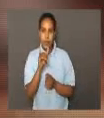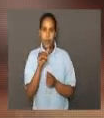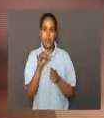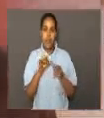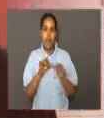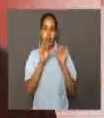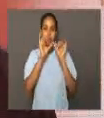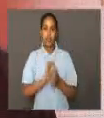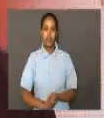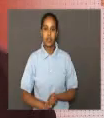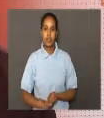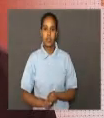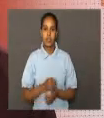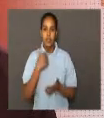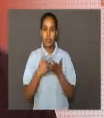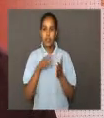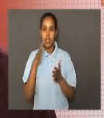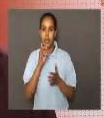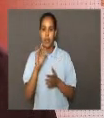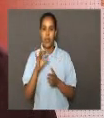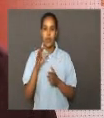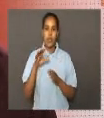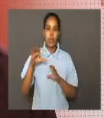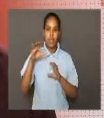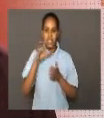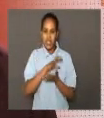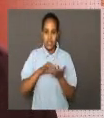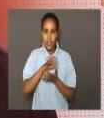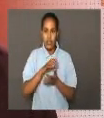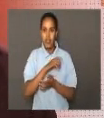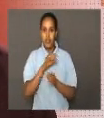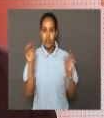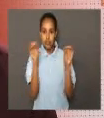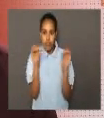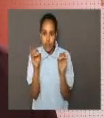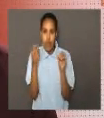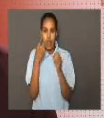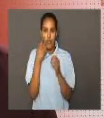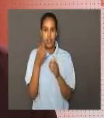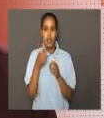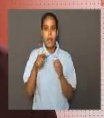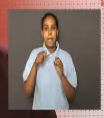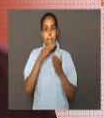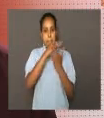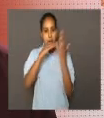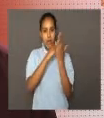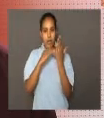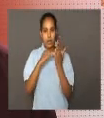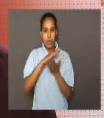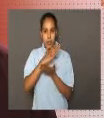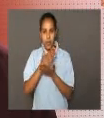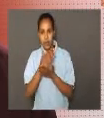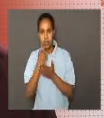throughout. In this type of mixture, there are no visible boundaries between